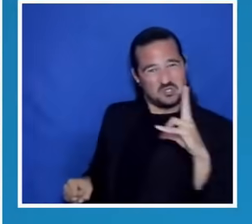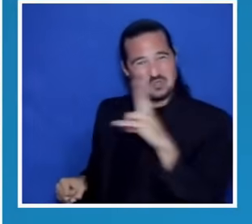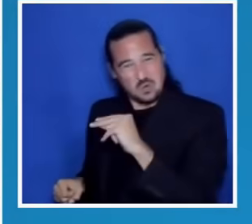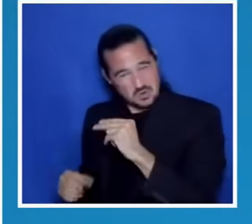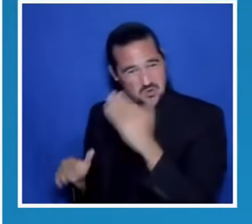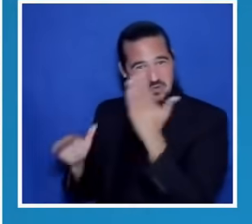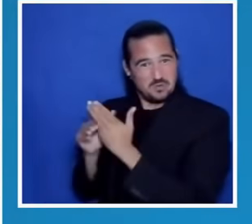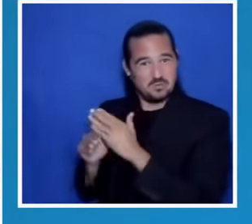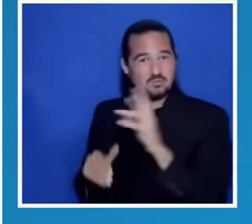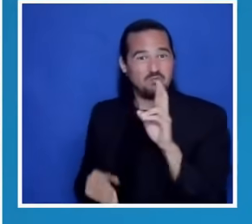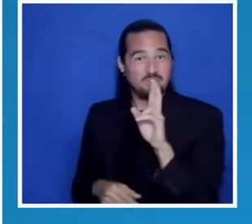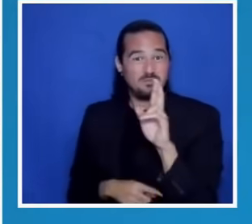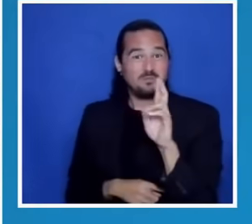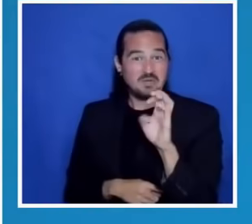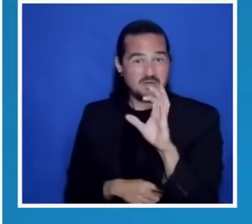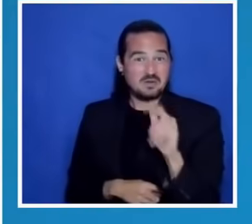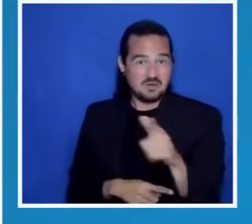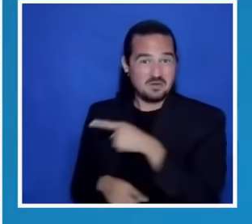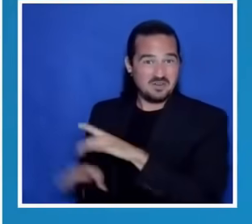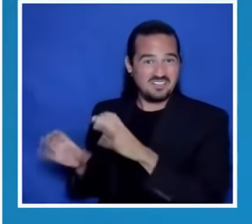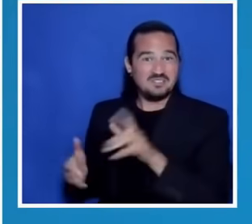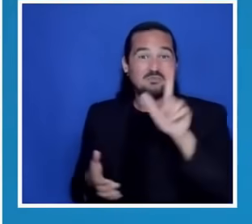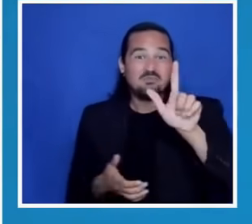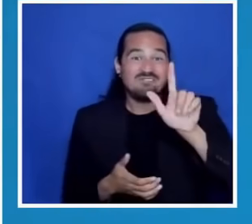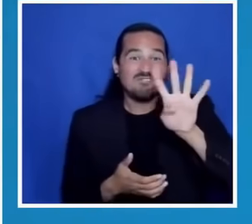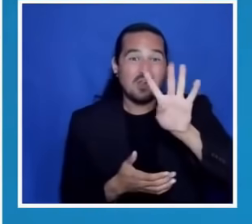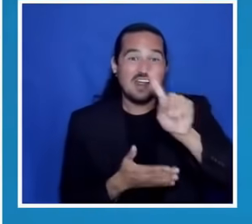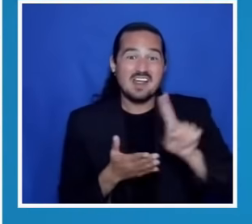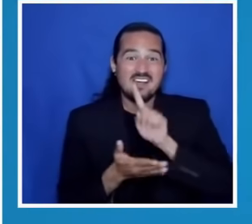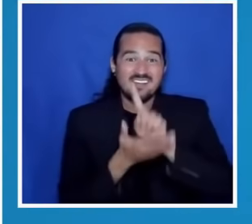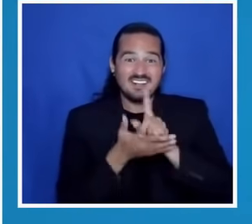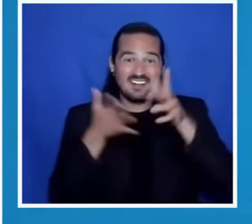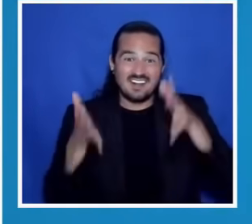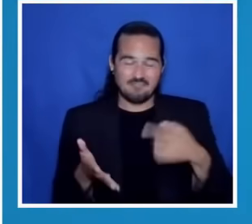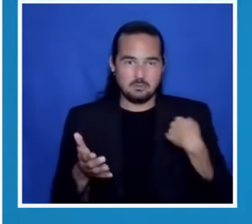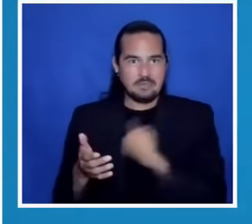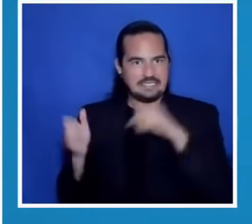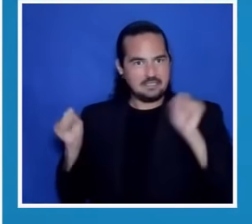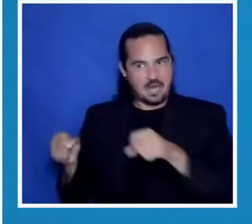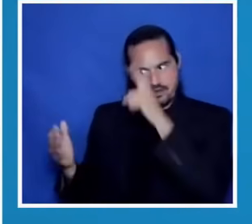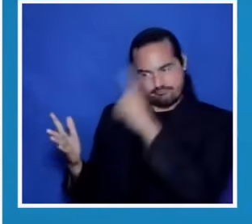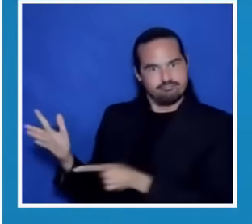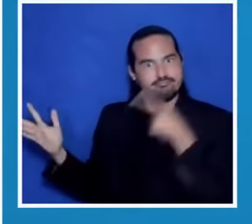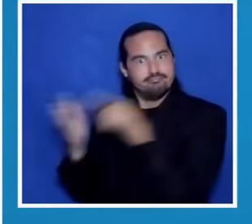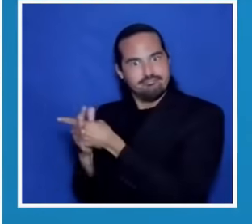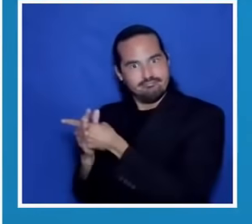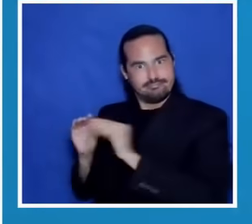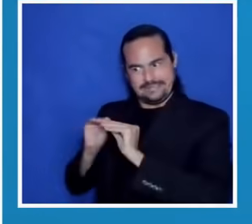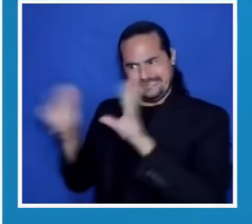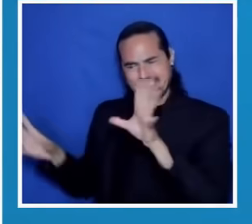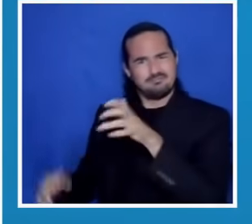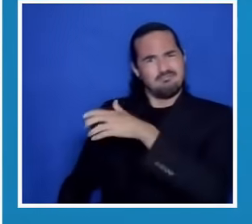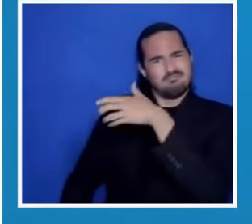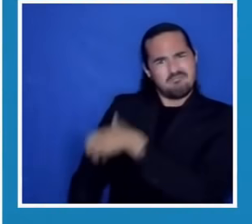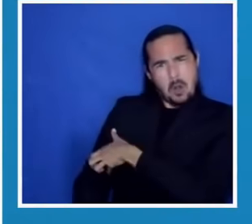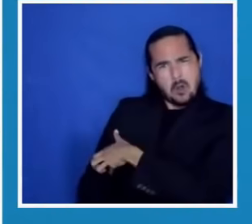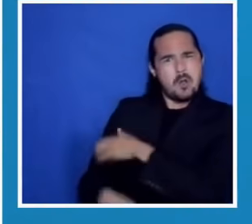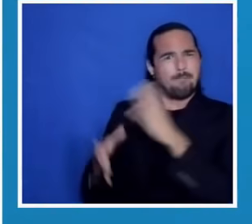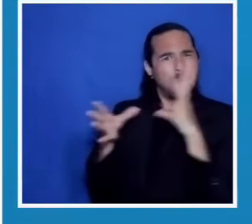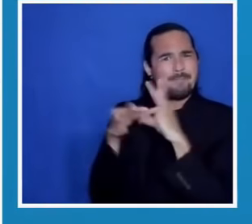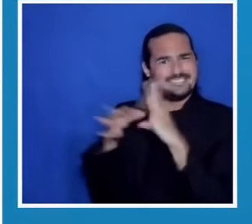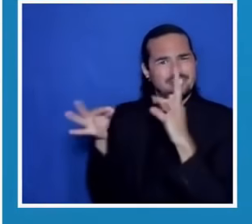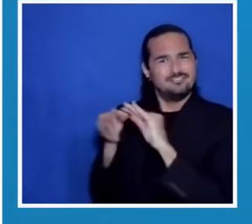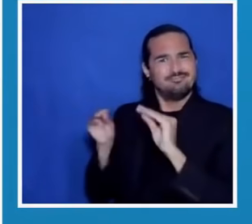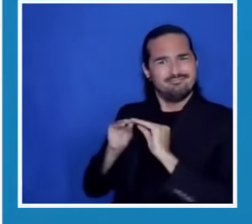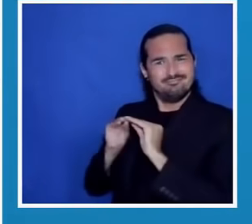24 more hours to send a message, a big and powerful message. But let me start by just making a point,